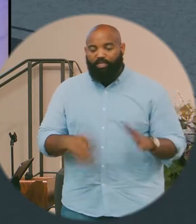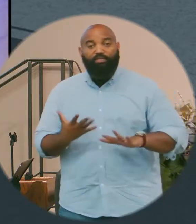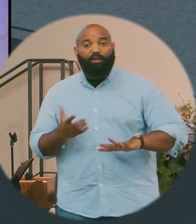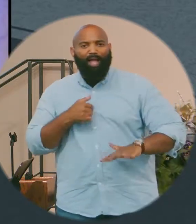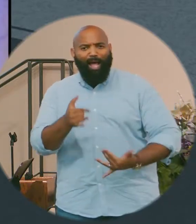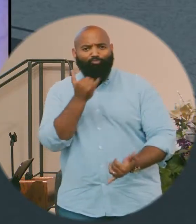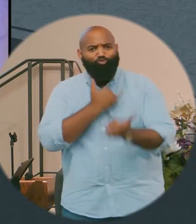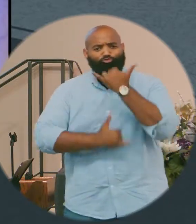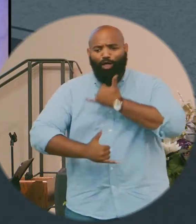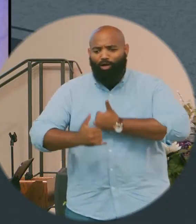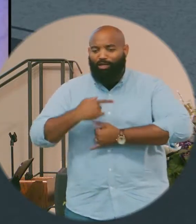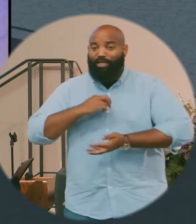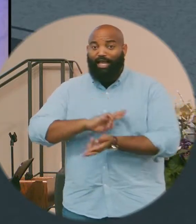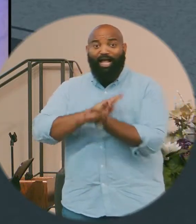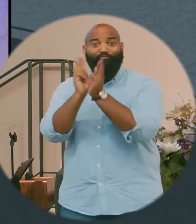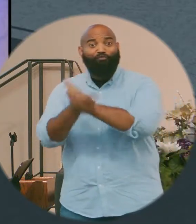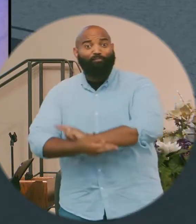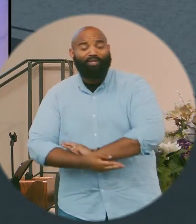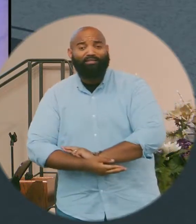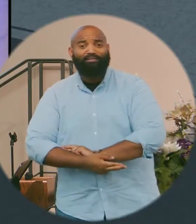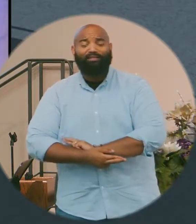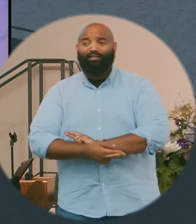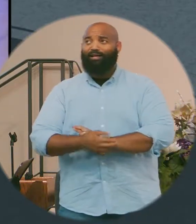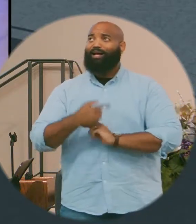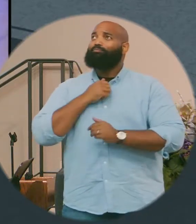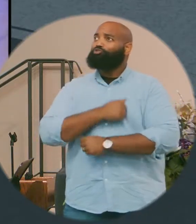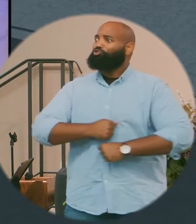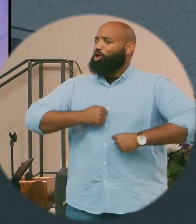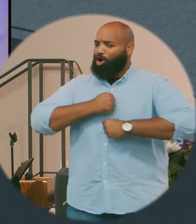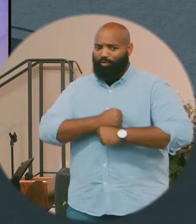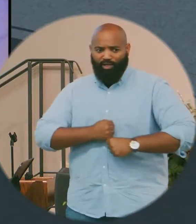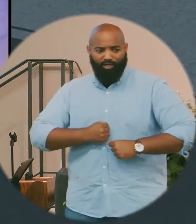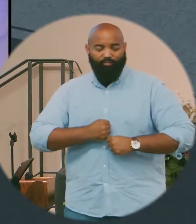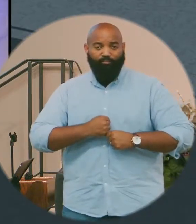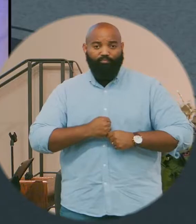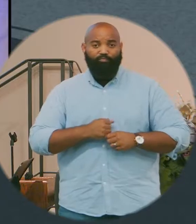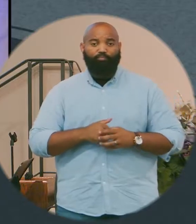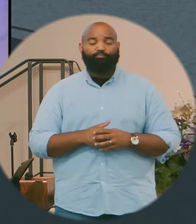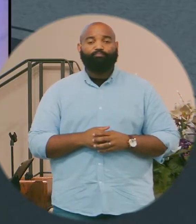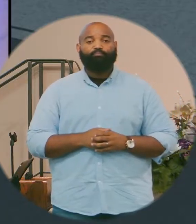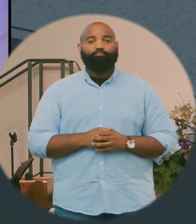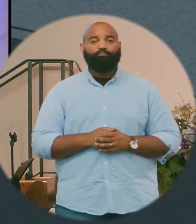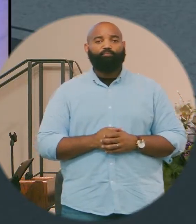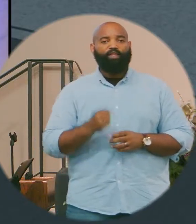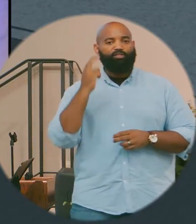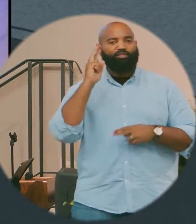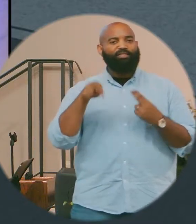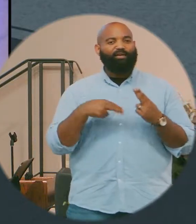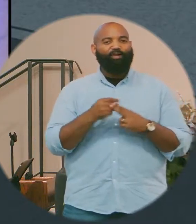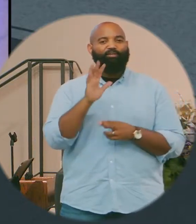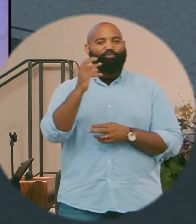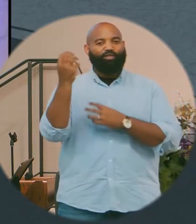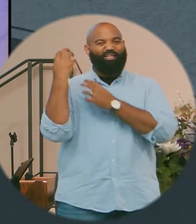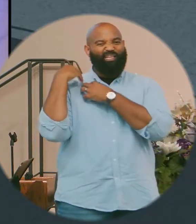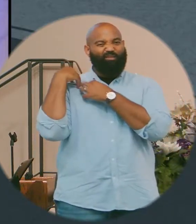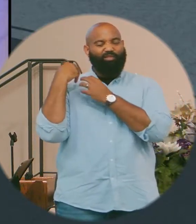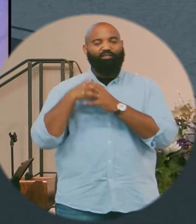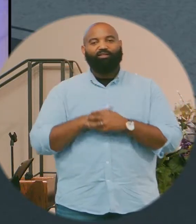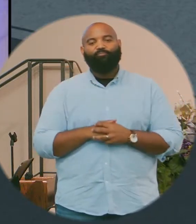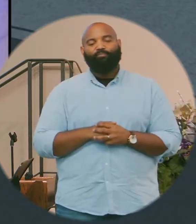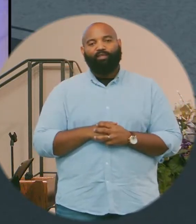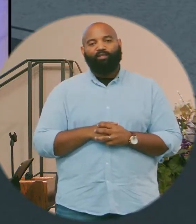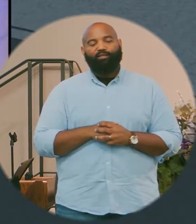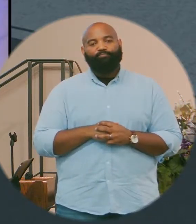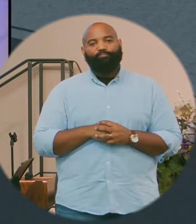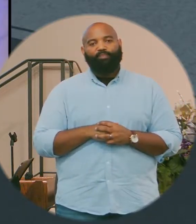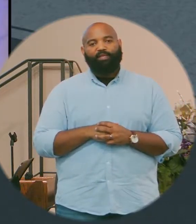offers a different perspective. I know you didn't mean to hurt me, but you did. Can you think about, maybe it was your tone?